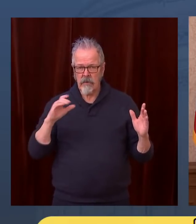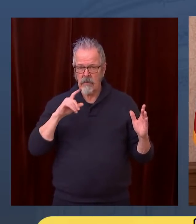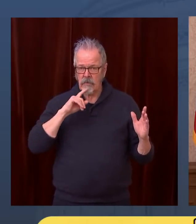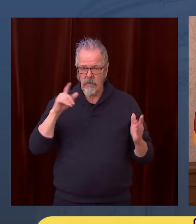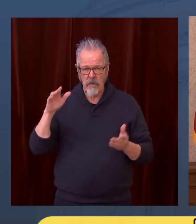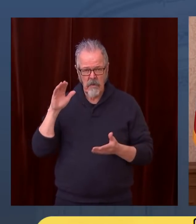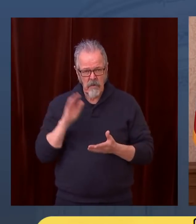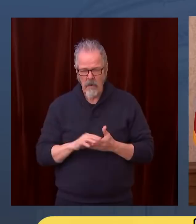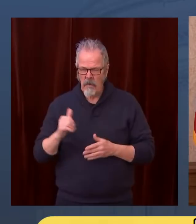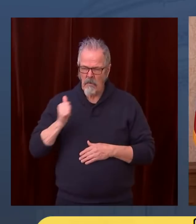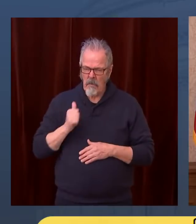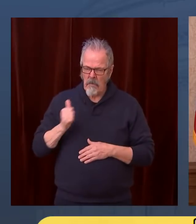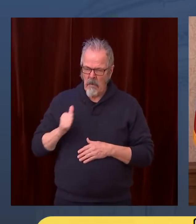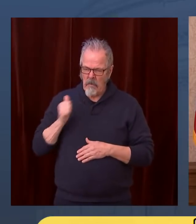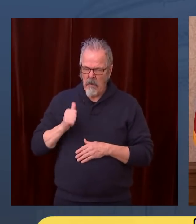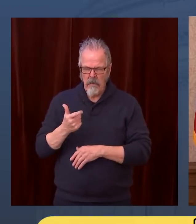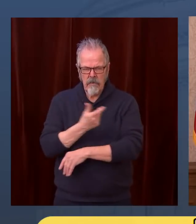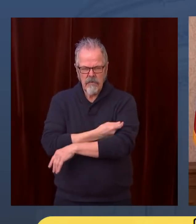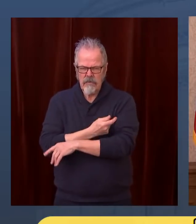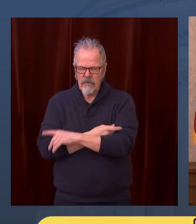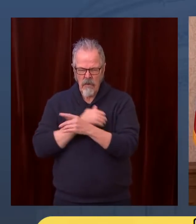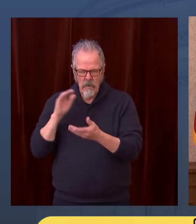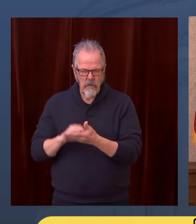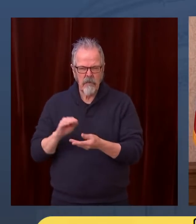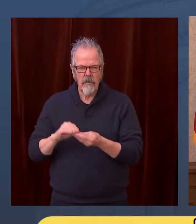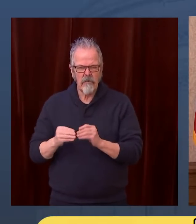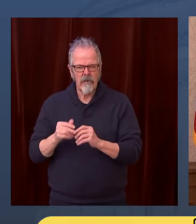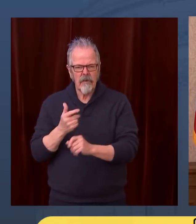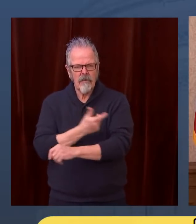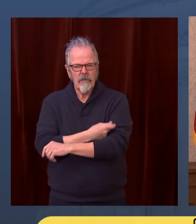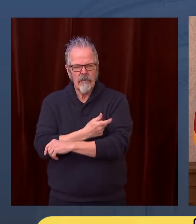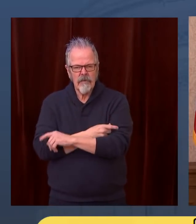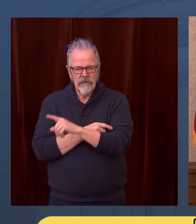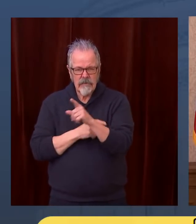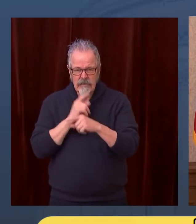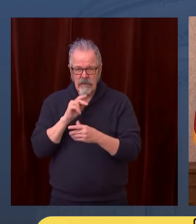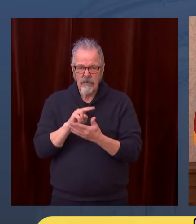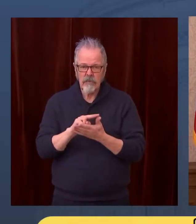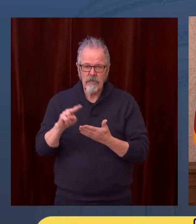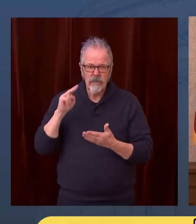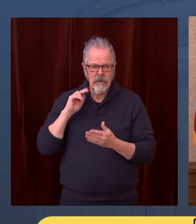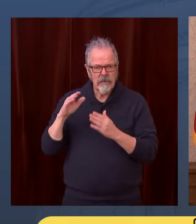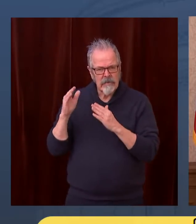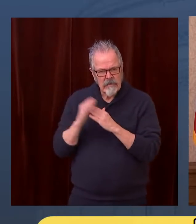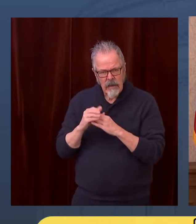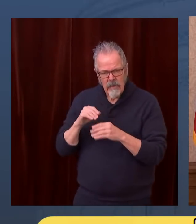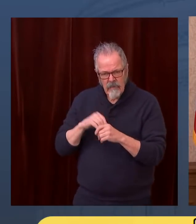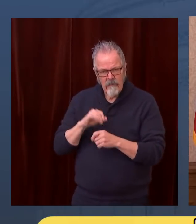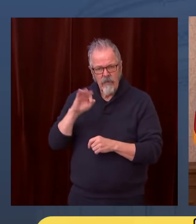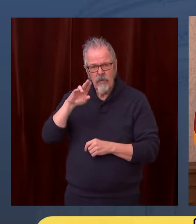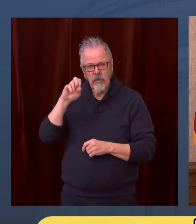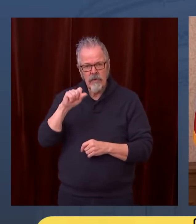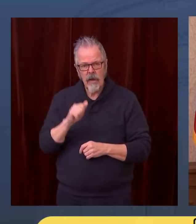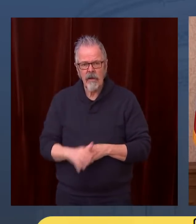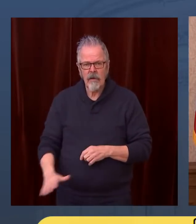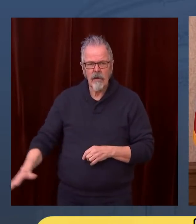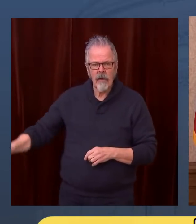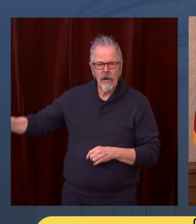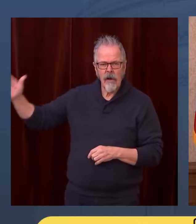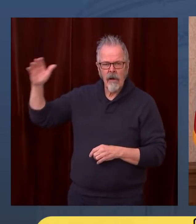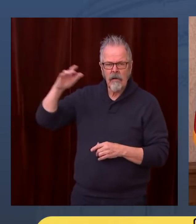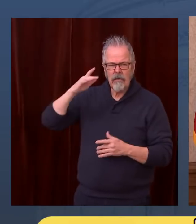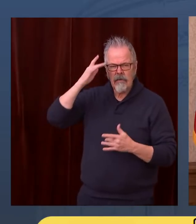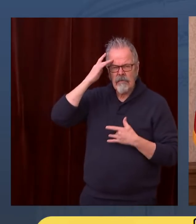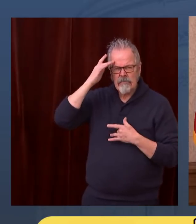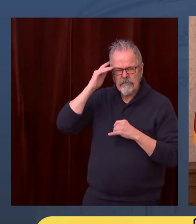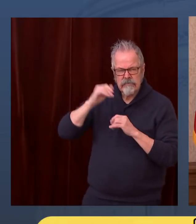rates, and just 2 weeks ago, some of the highest rates in the nation. And we already have school districts refusing the mask mandates, and schools